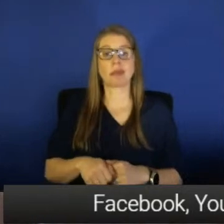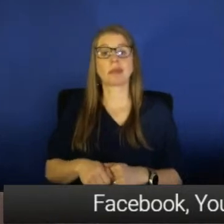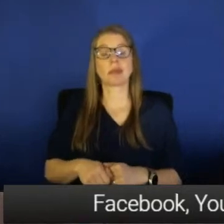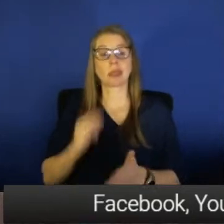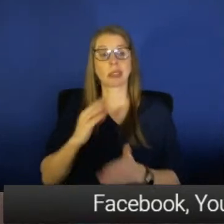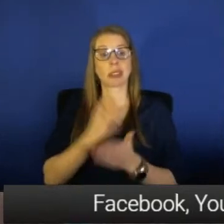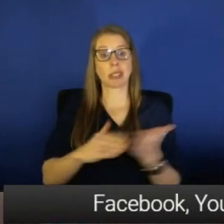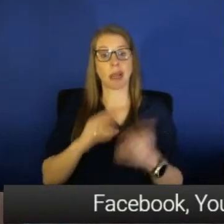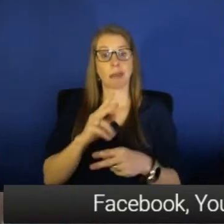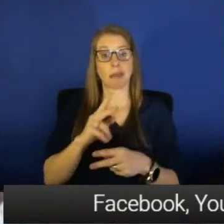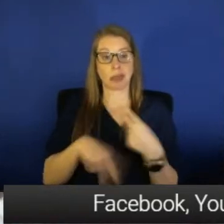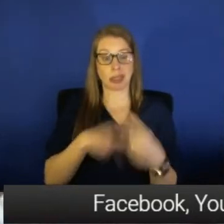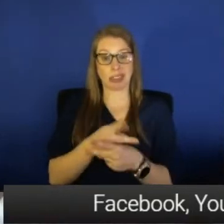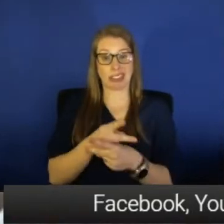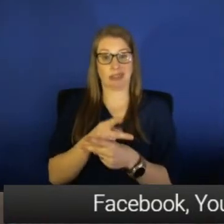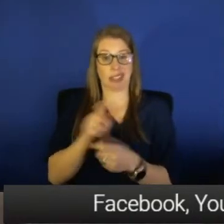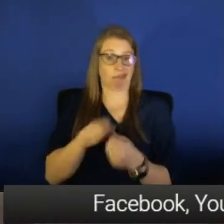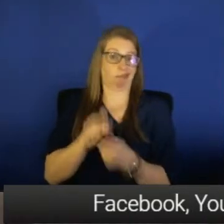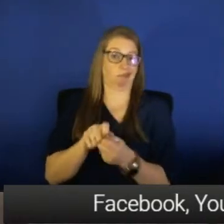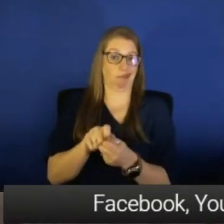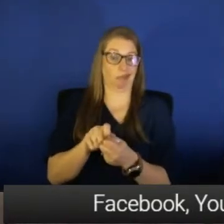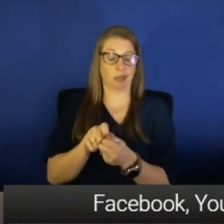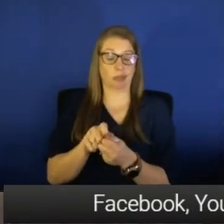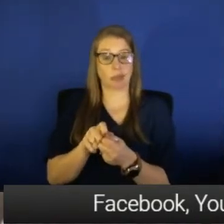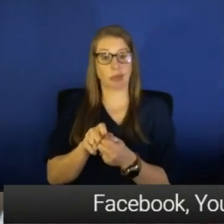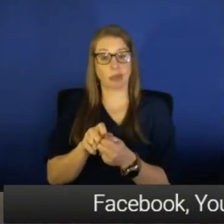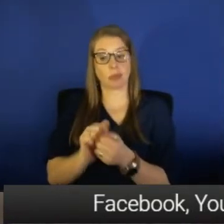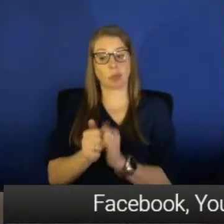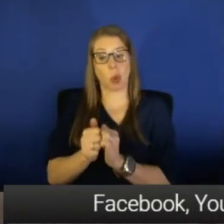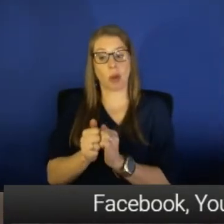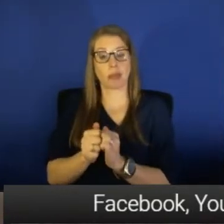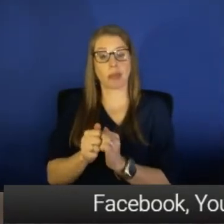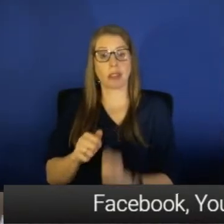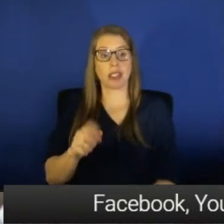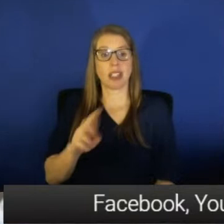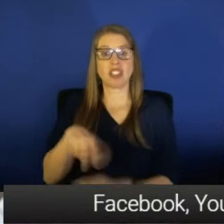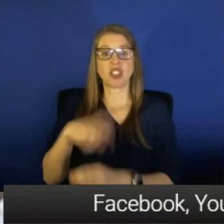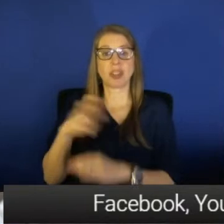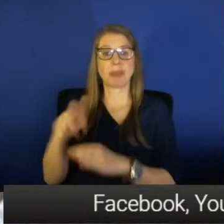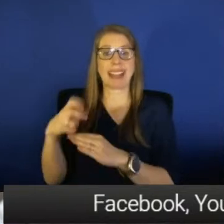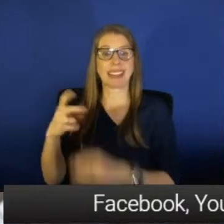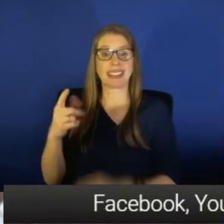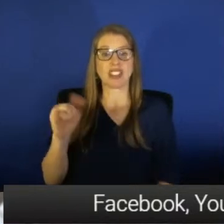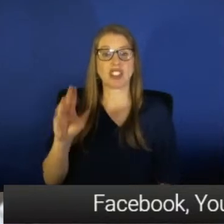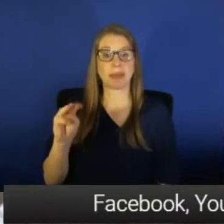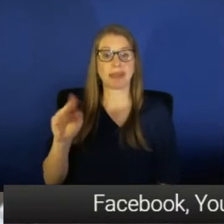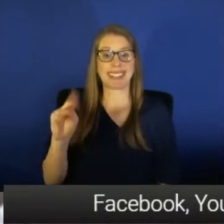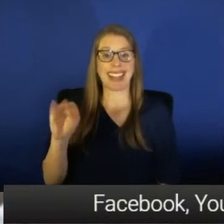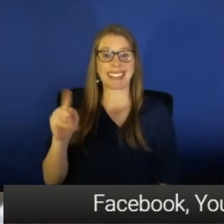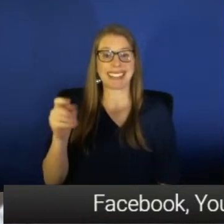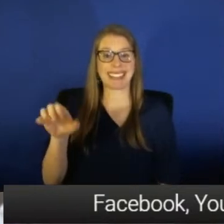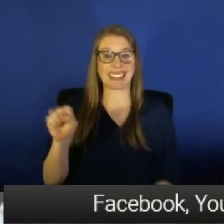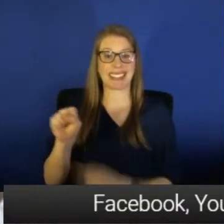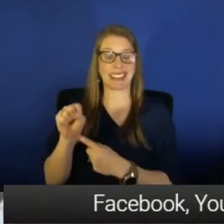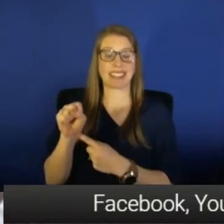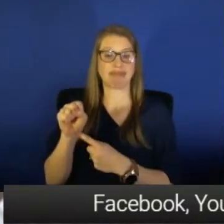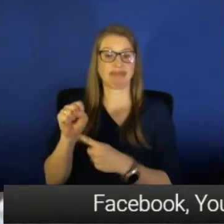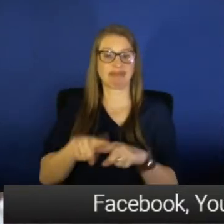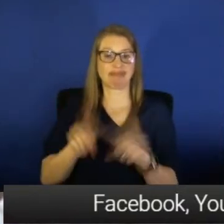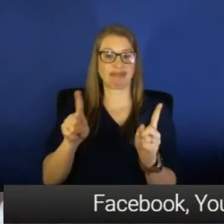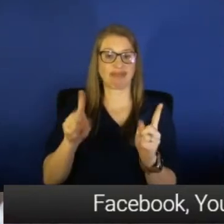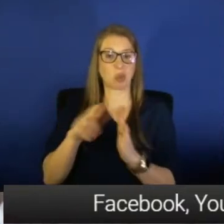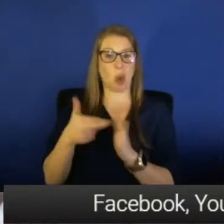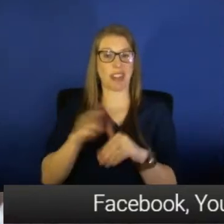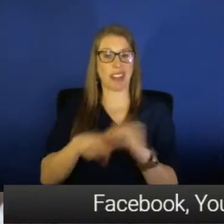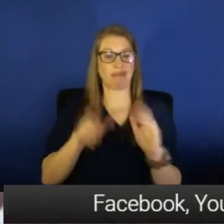like gymnastics may have a little bit different outcome than something like basketball. But just in general, I think kids should have fun, follow